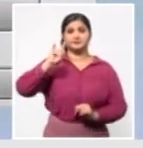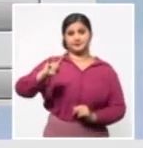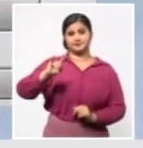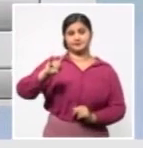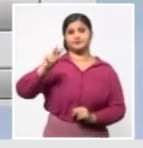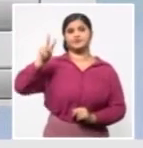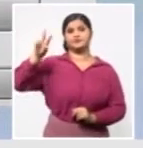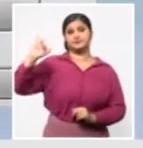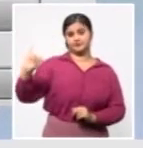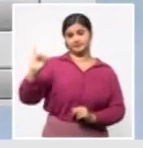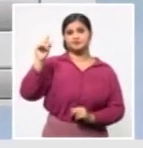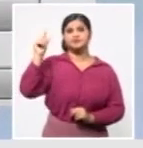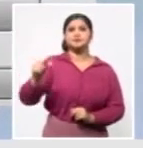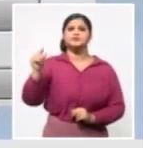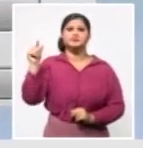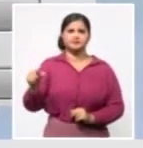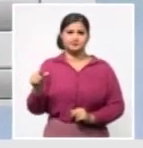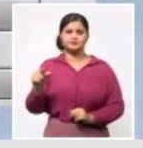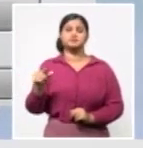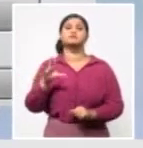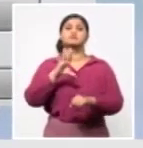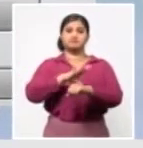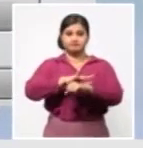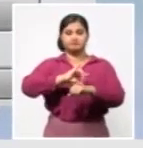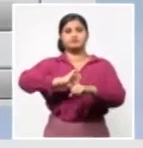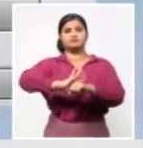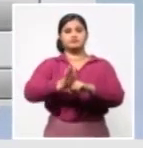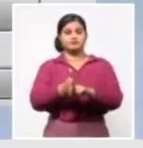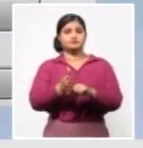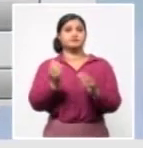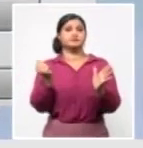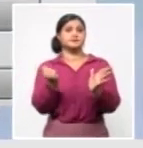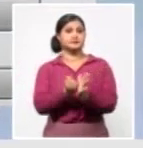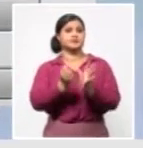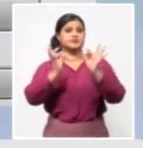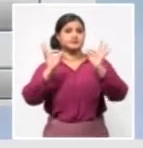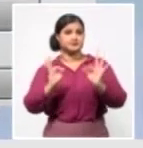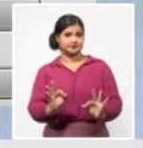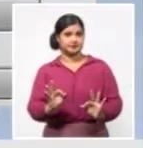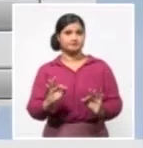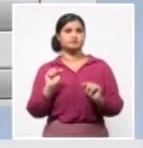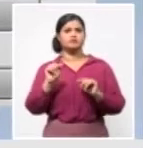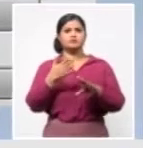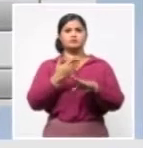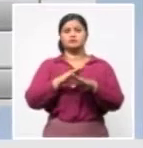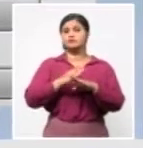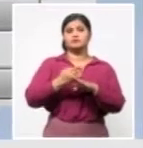52.64% of all confirmed cases worldwide. This after